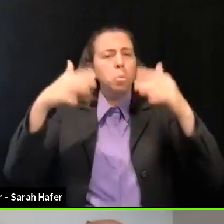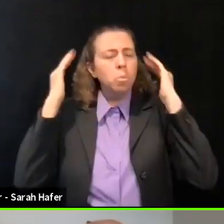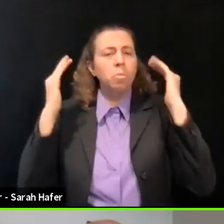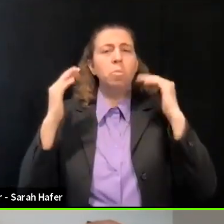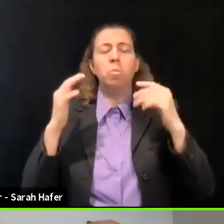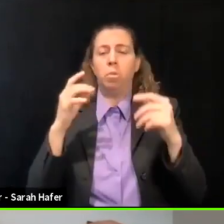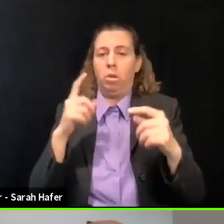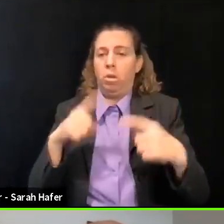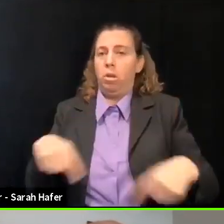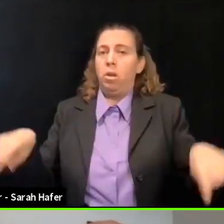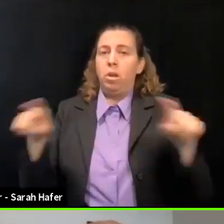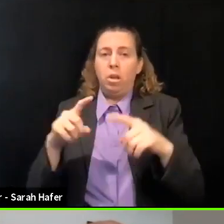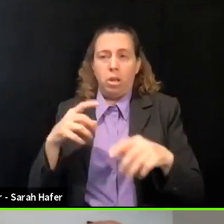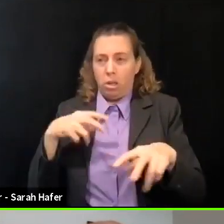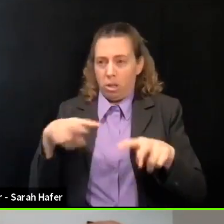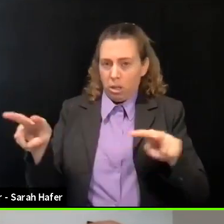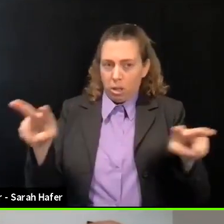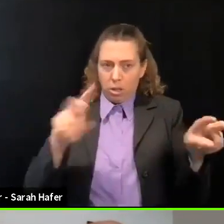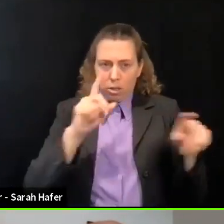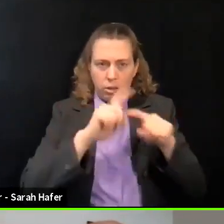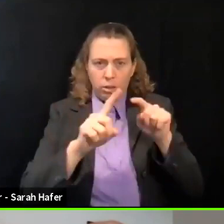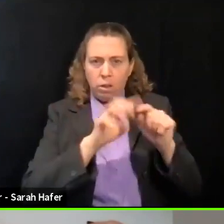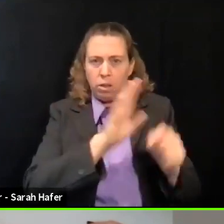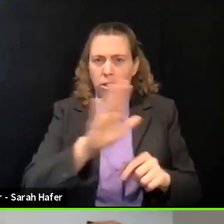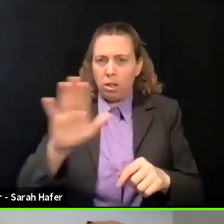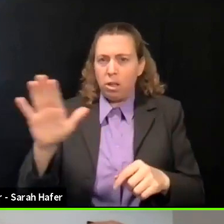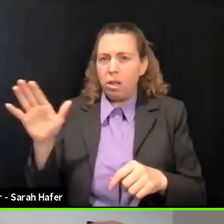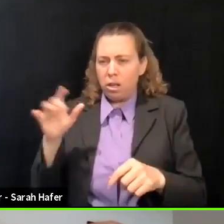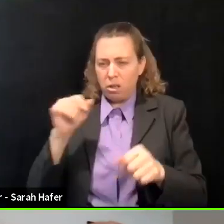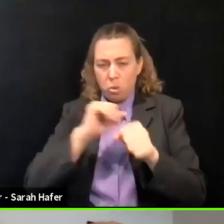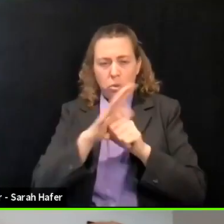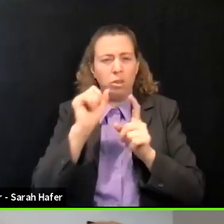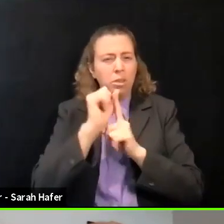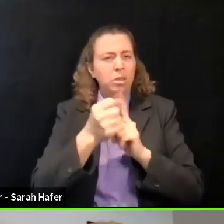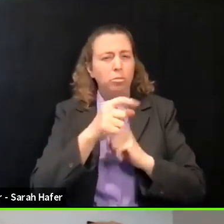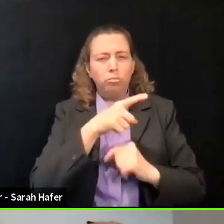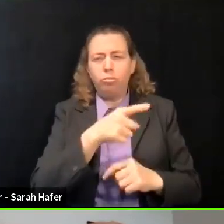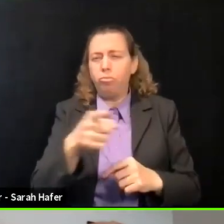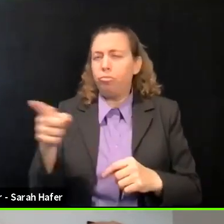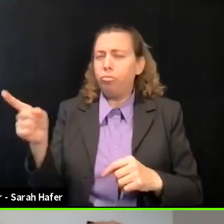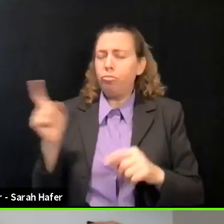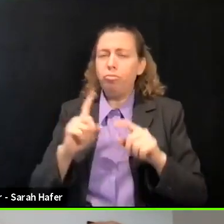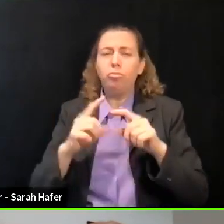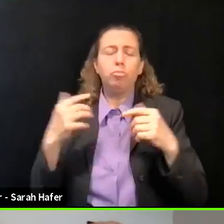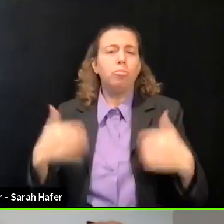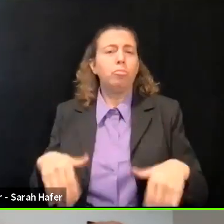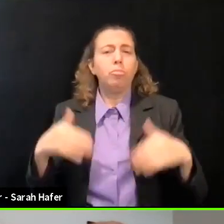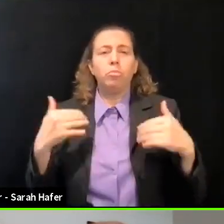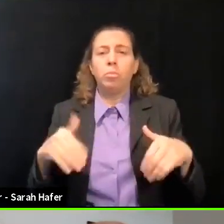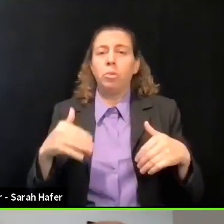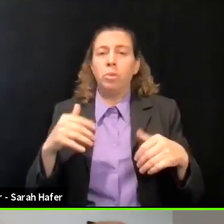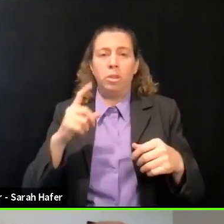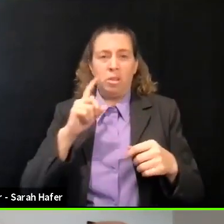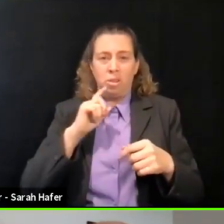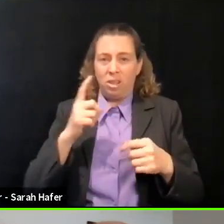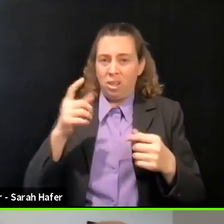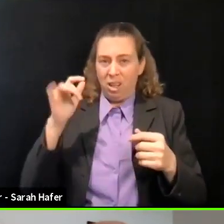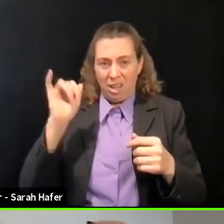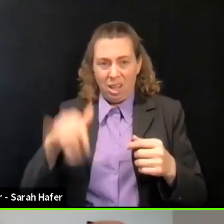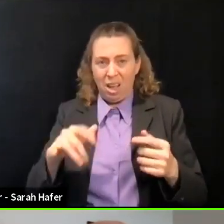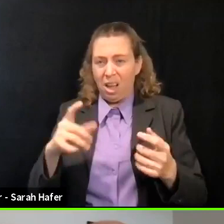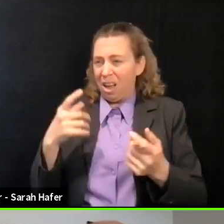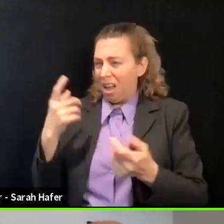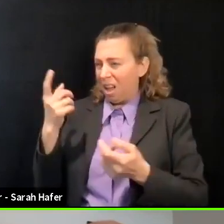COVID circumstances, just as you mentioned, the inability to be there for the loved one in the final days of life, to being